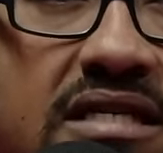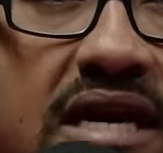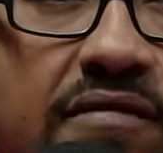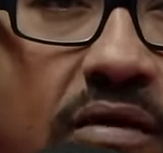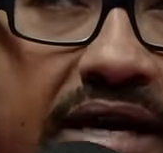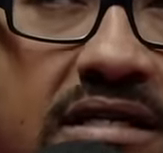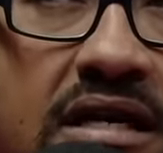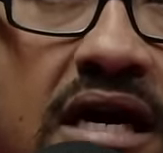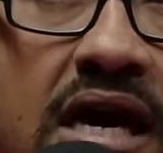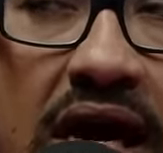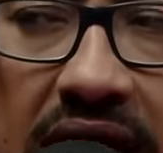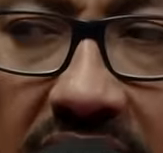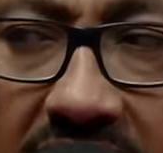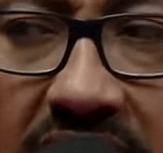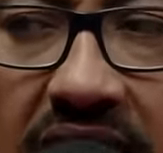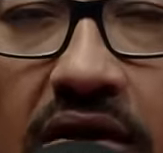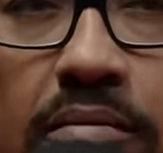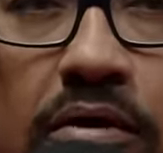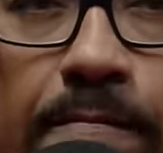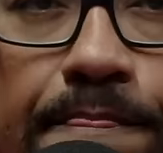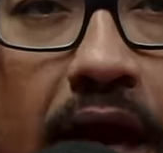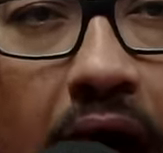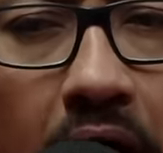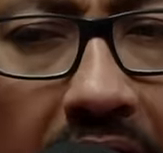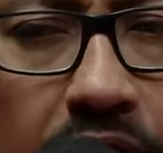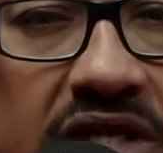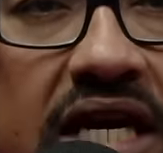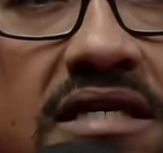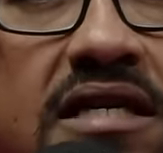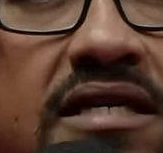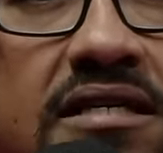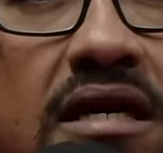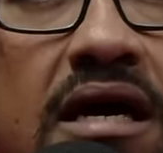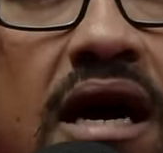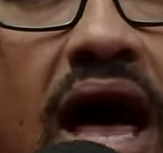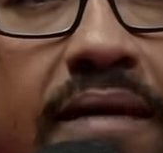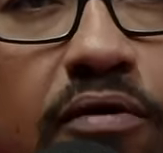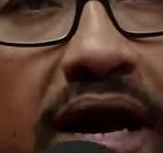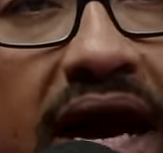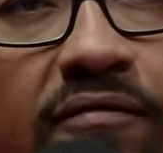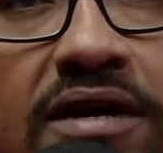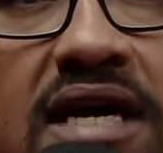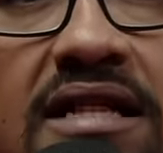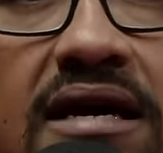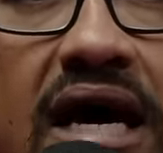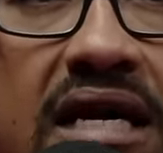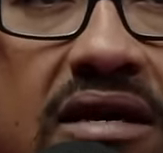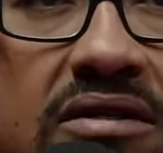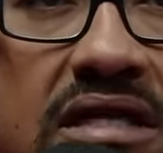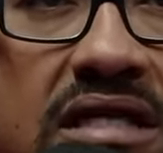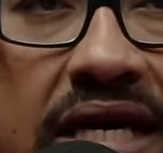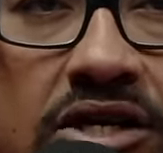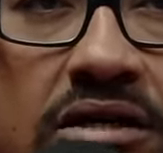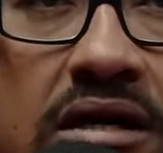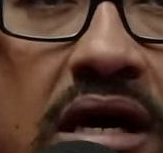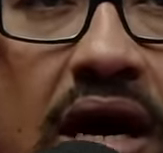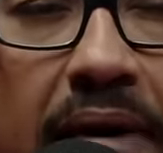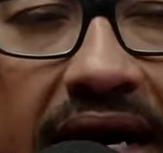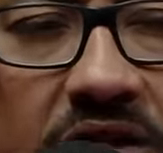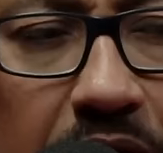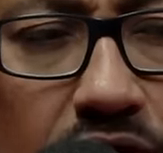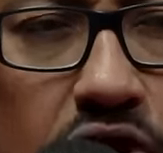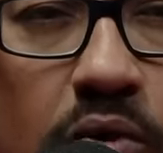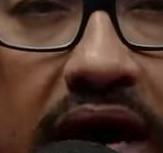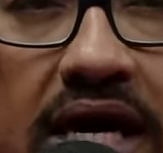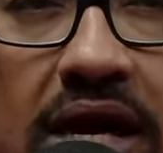priority instead of Christ. And this is terrible. All I will say is this. I pray every day that God heals this nation